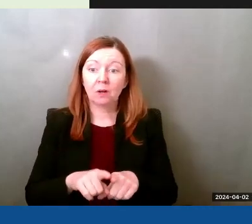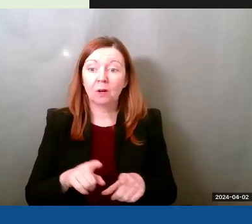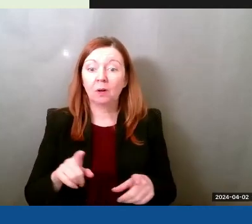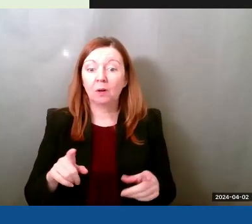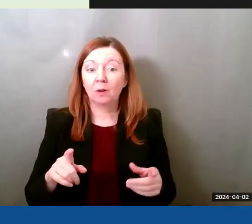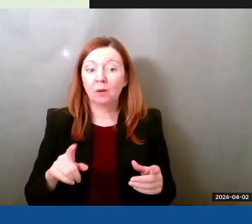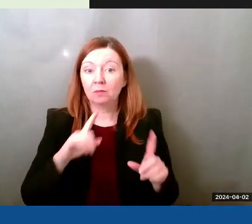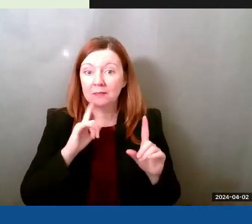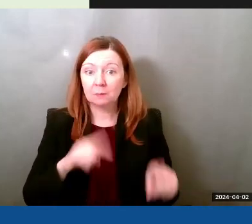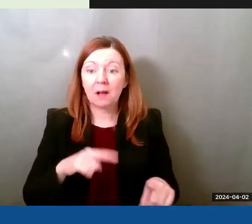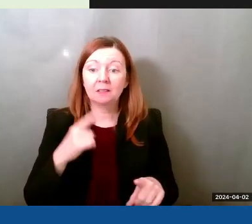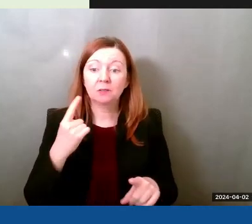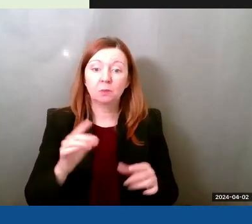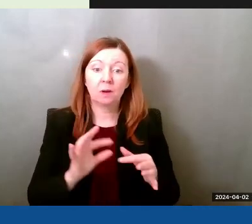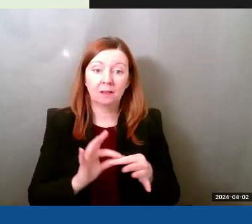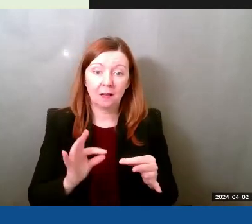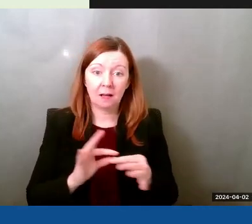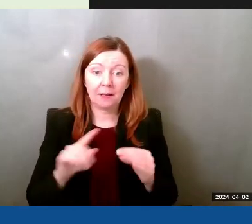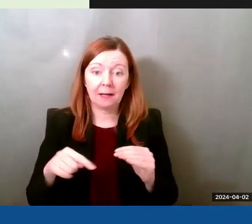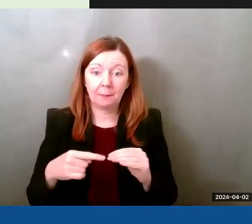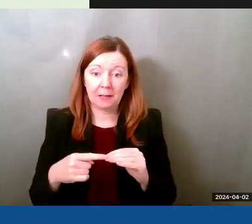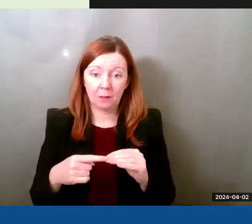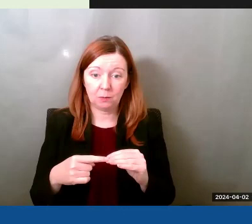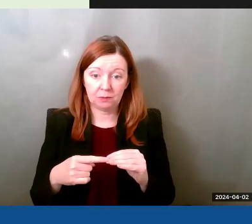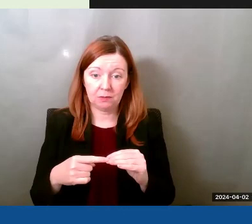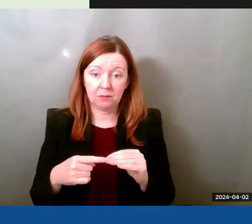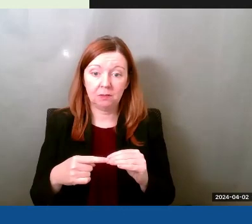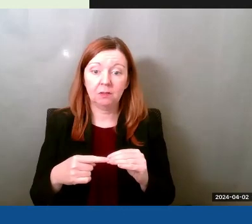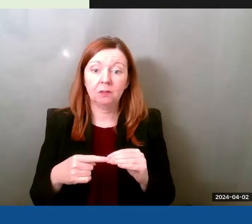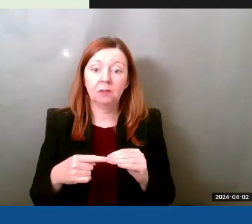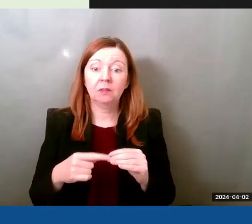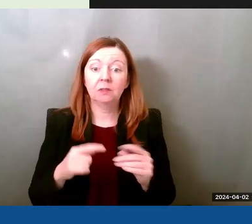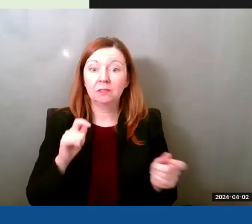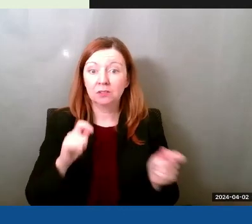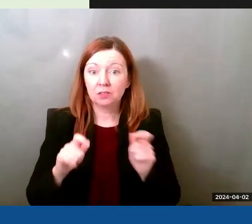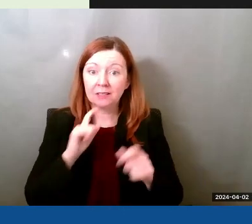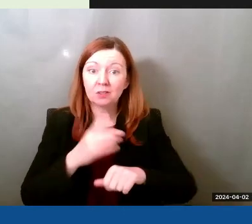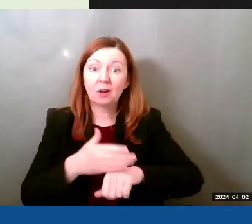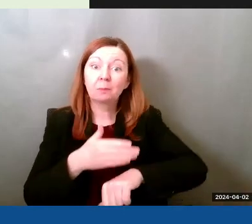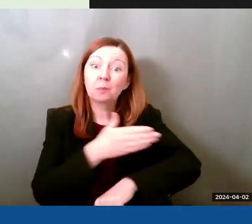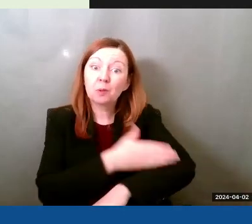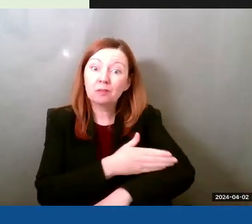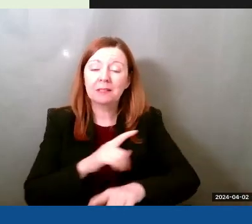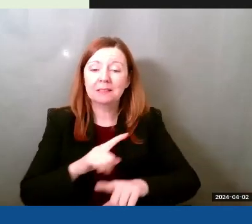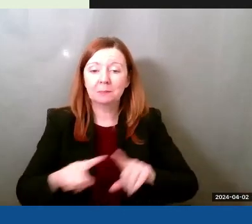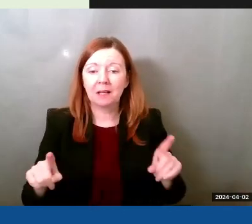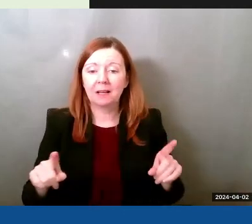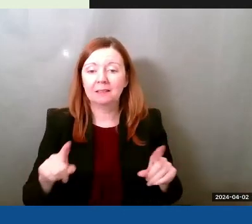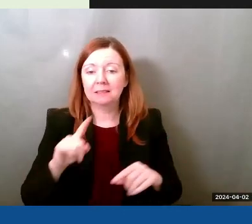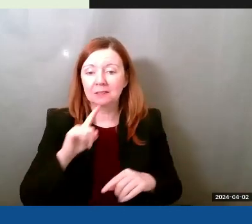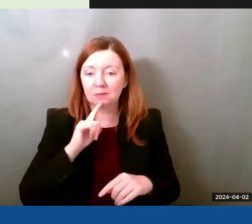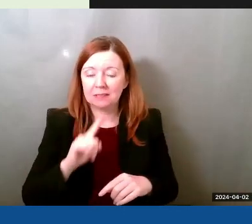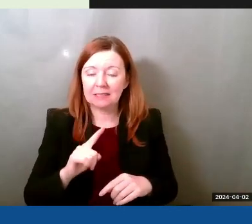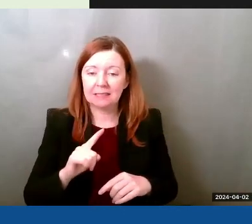to respond to one of the comments around the changes are improvements. However, there's really